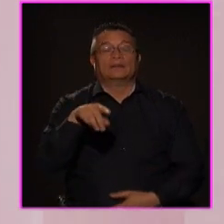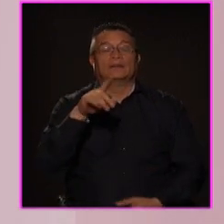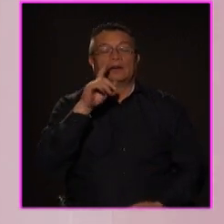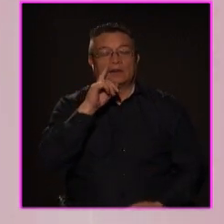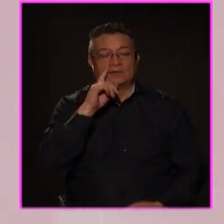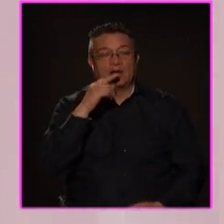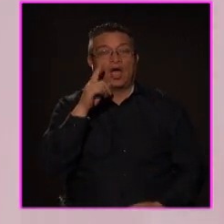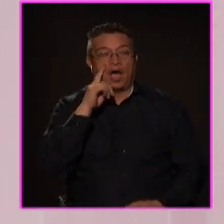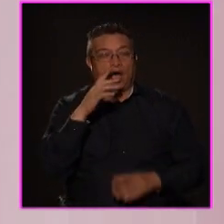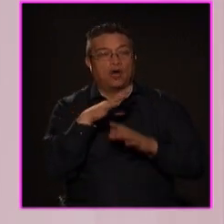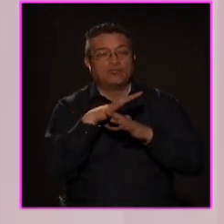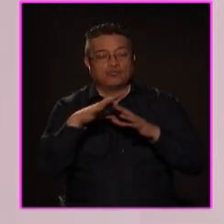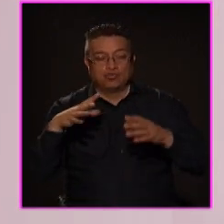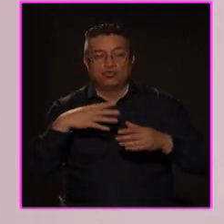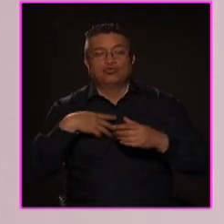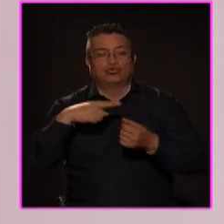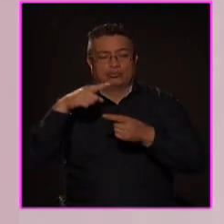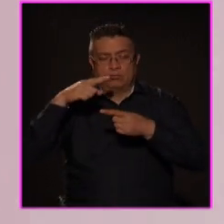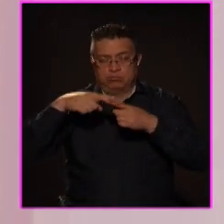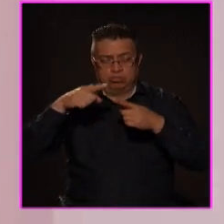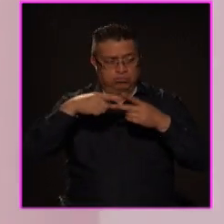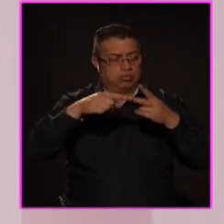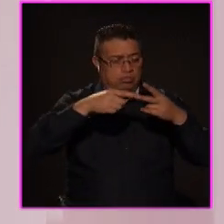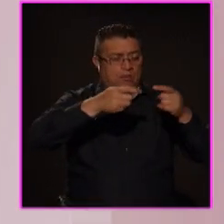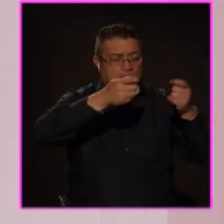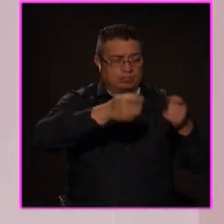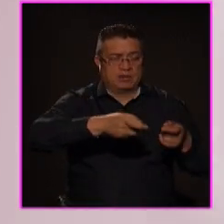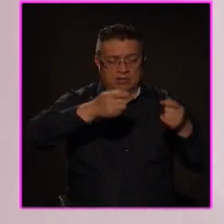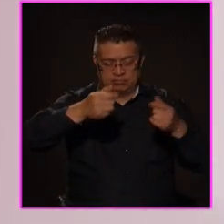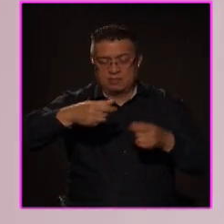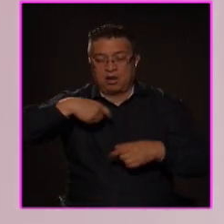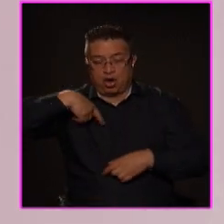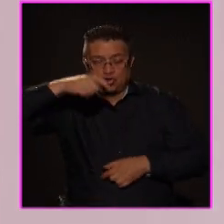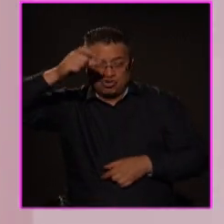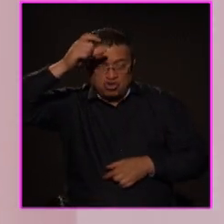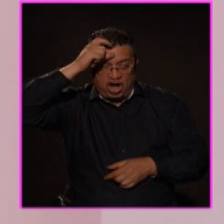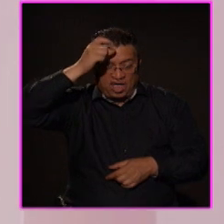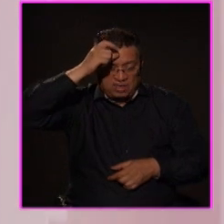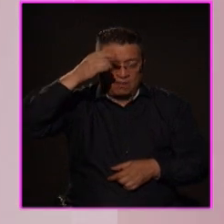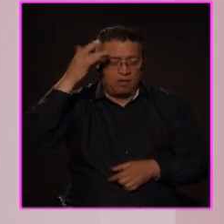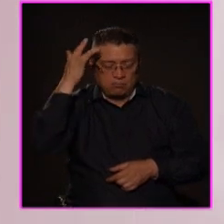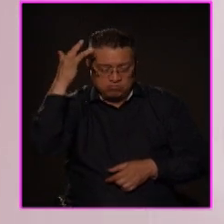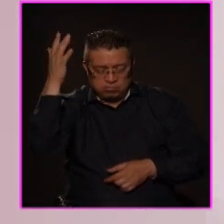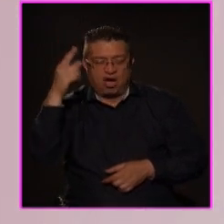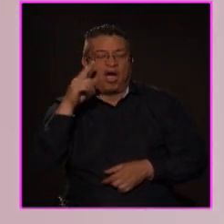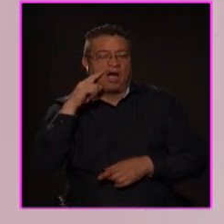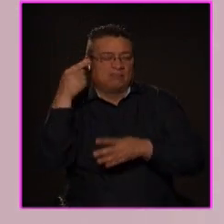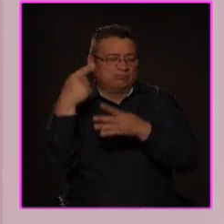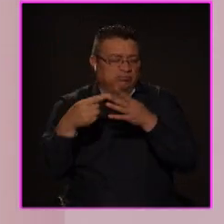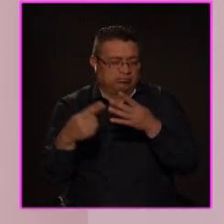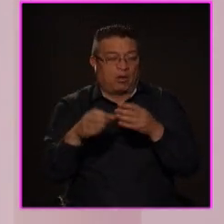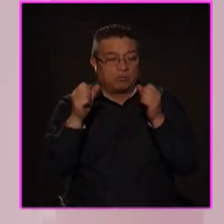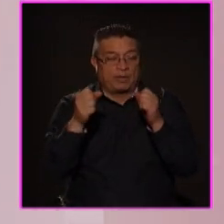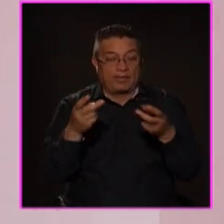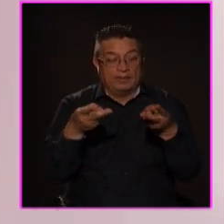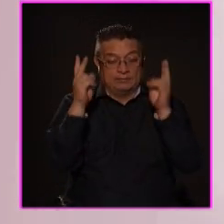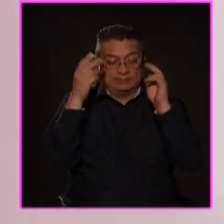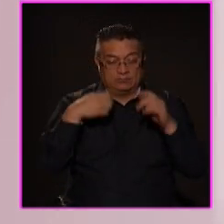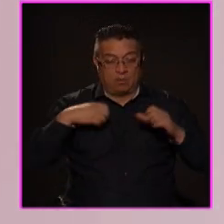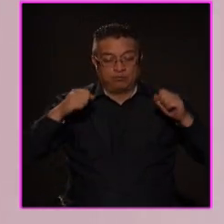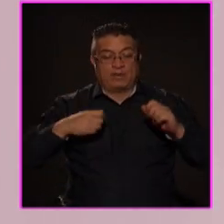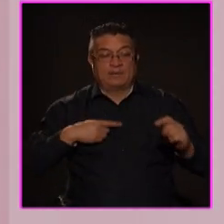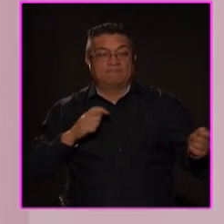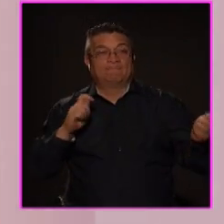faculties and cognitive capacities that allowed us to adapt to our environment.